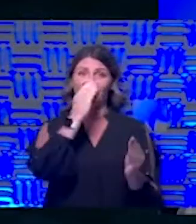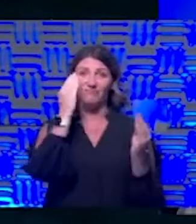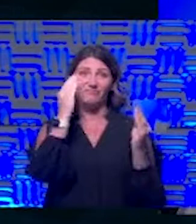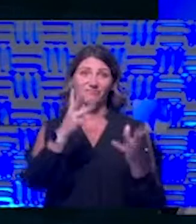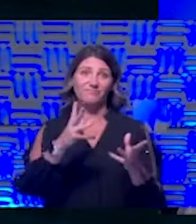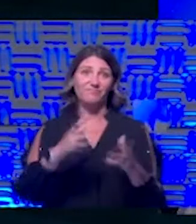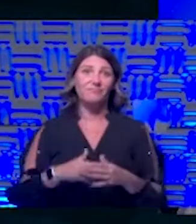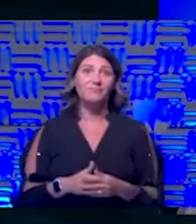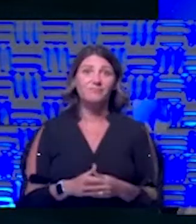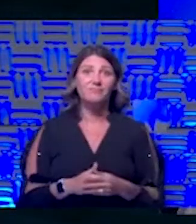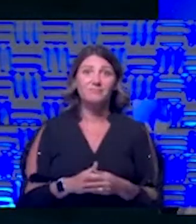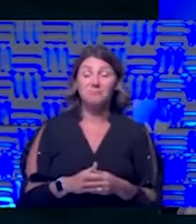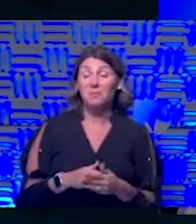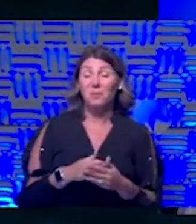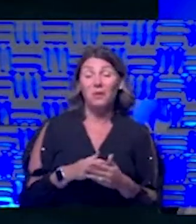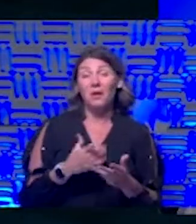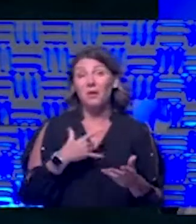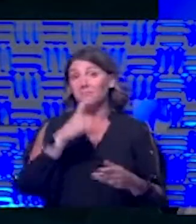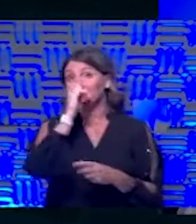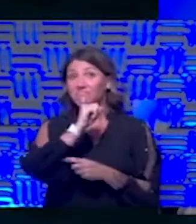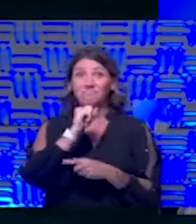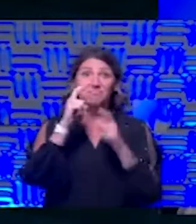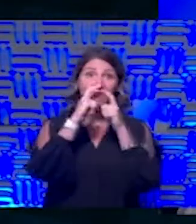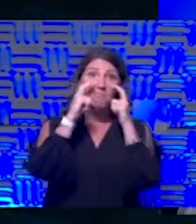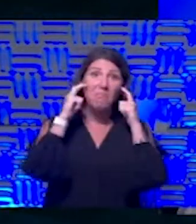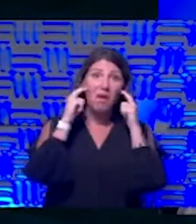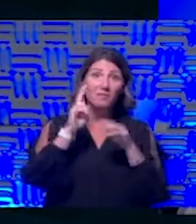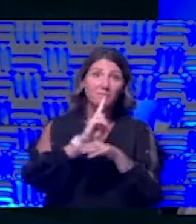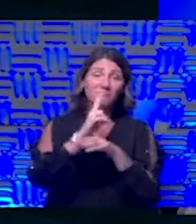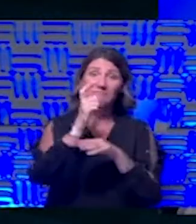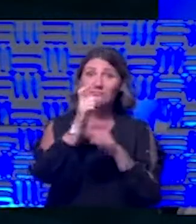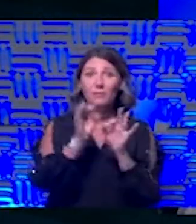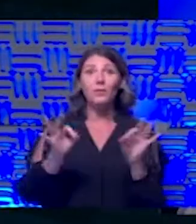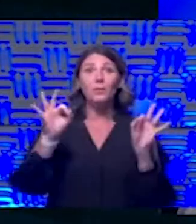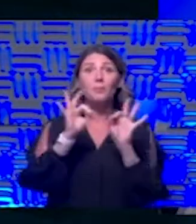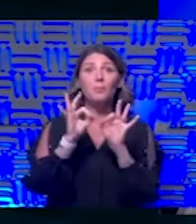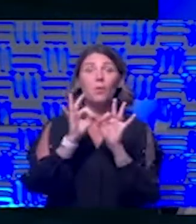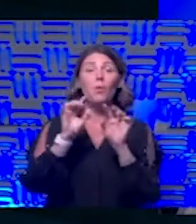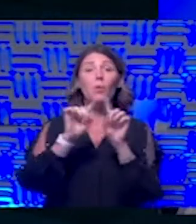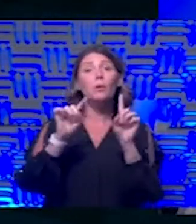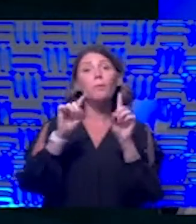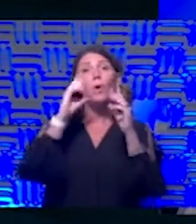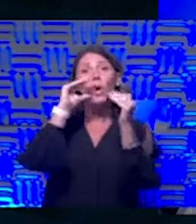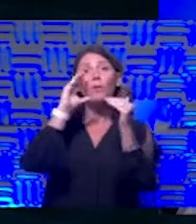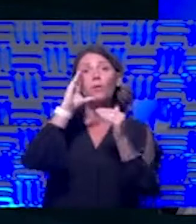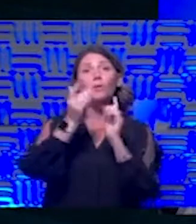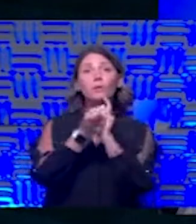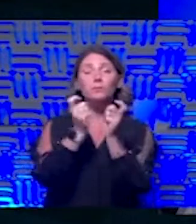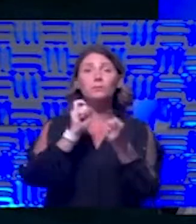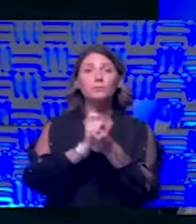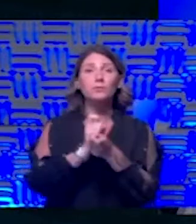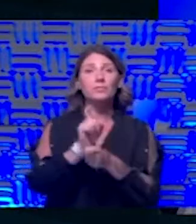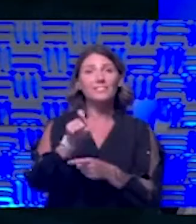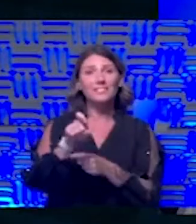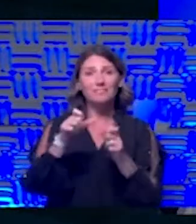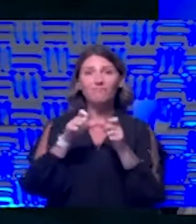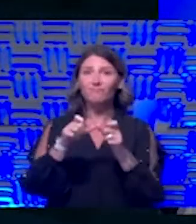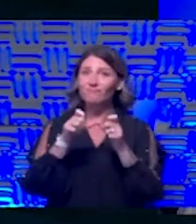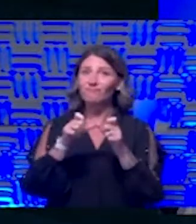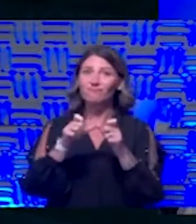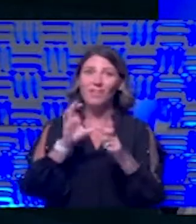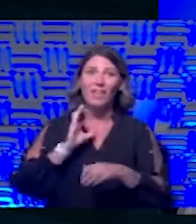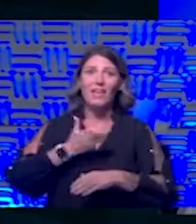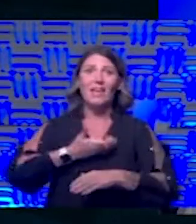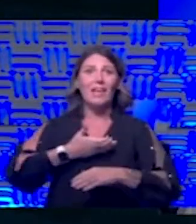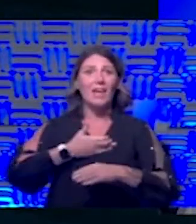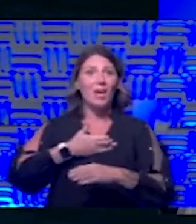mask wearing is not important to them. But hopefully, those things can change. We just have to continue to hammer home the message and be